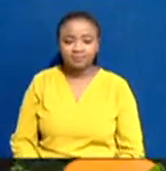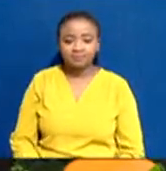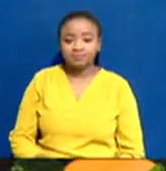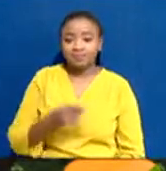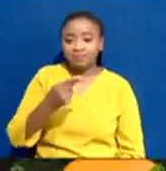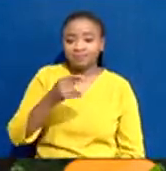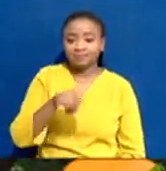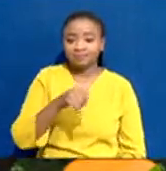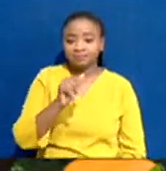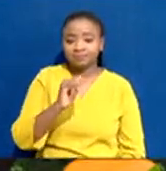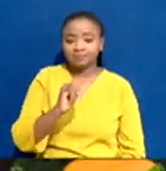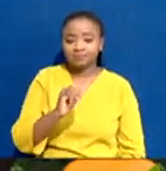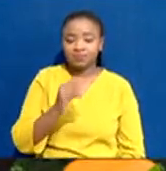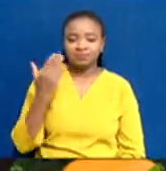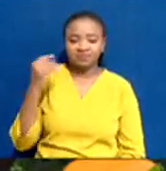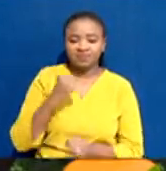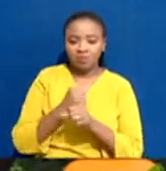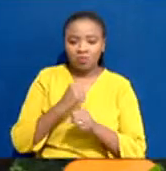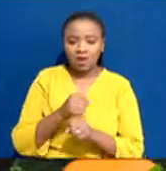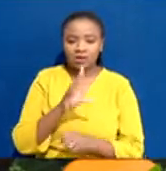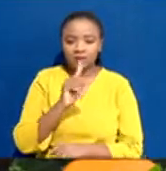as DPP since August